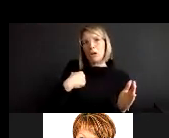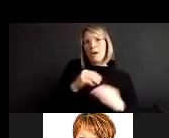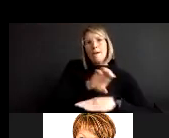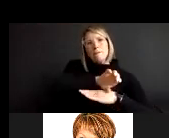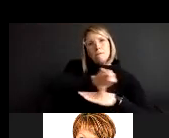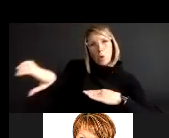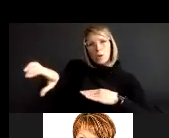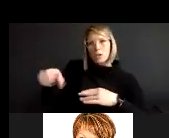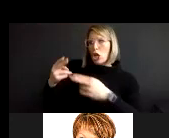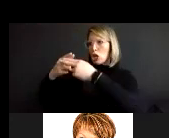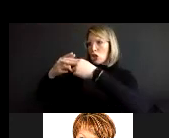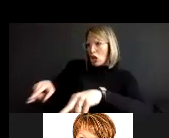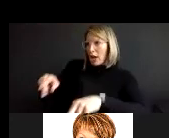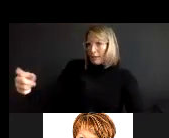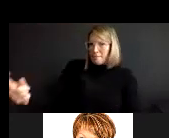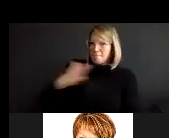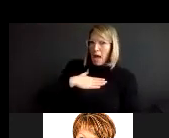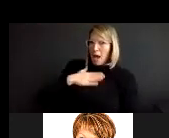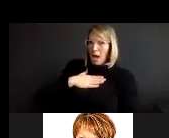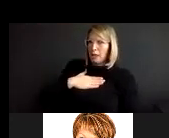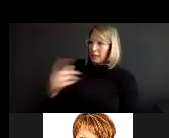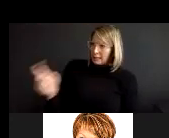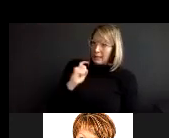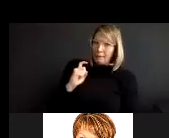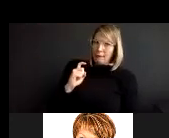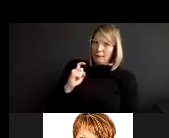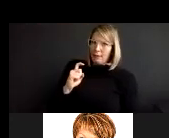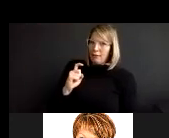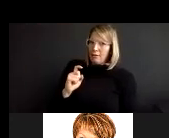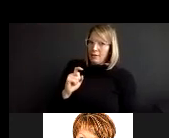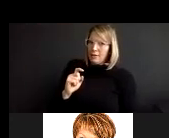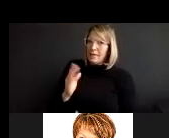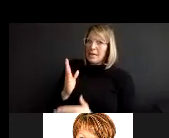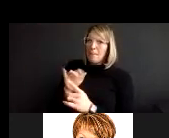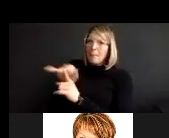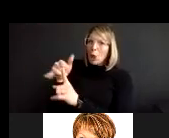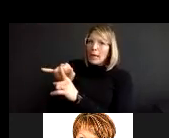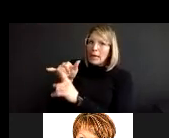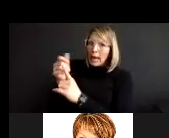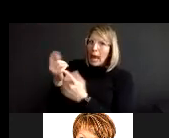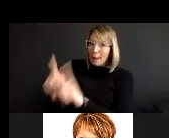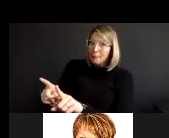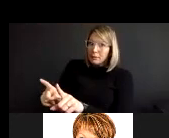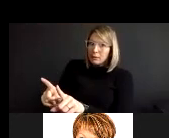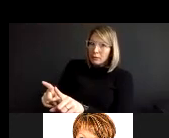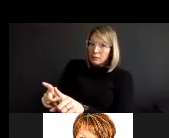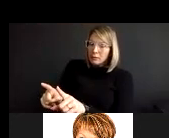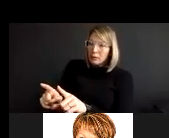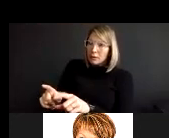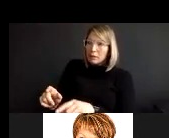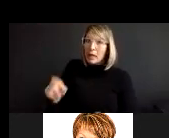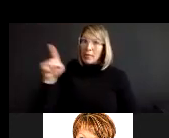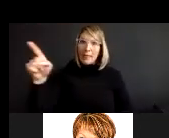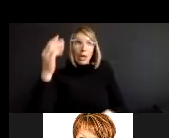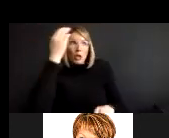little bit questionable then, because the person doesn't lack capacity, so adult protection isn't going to step in, but there's